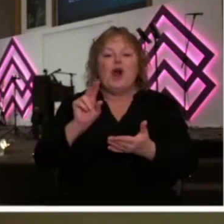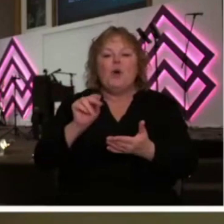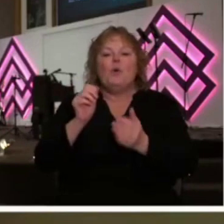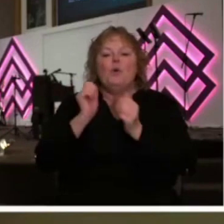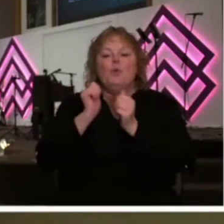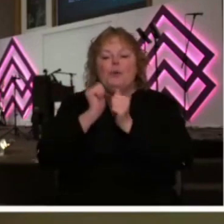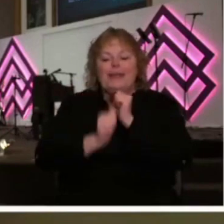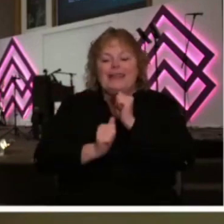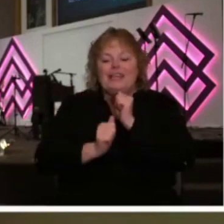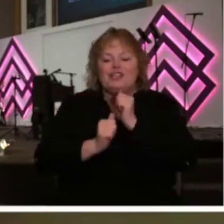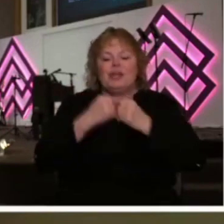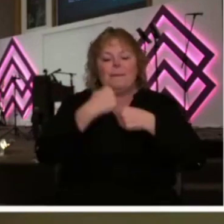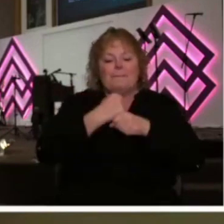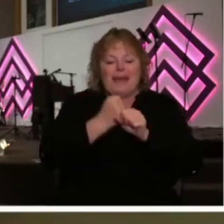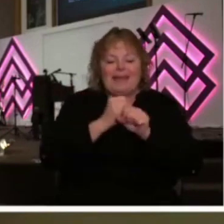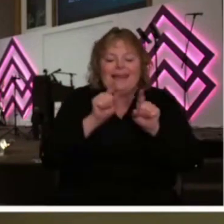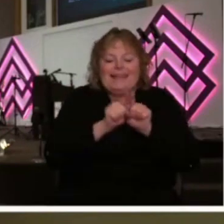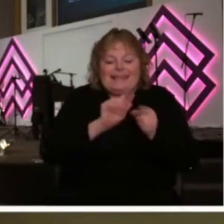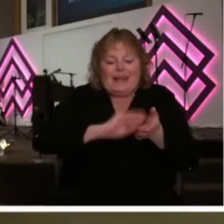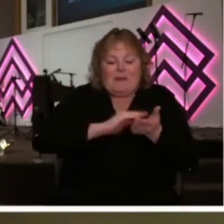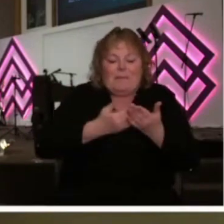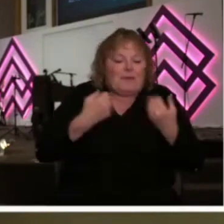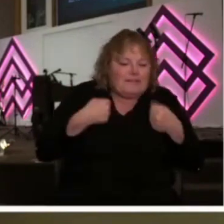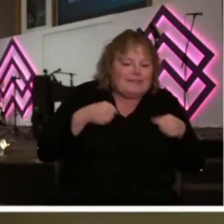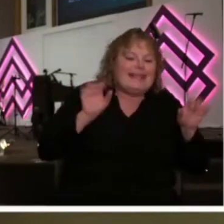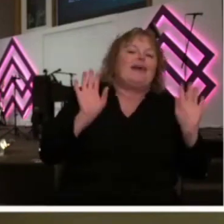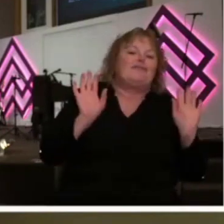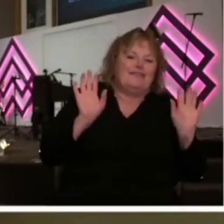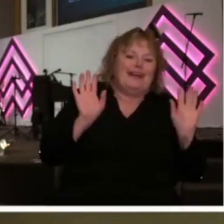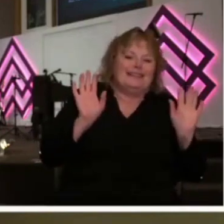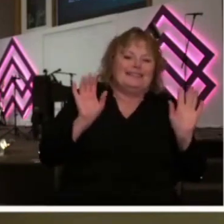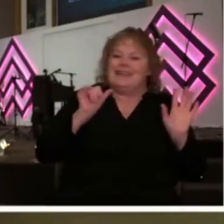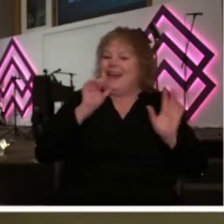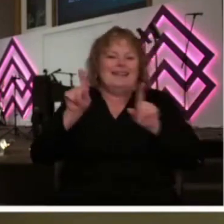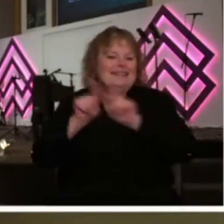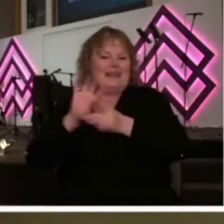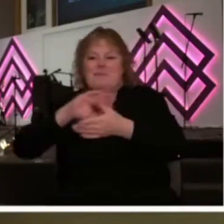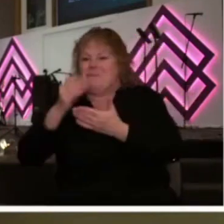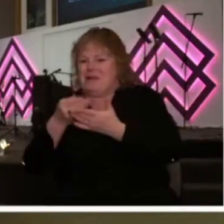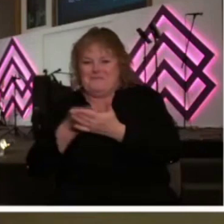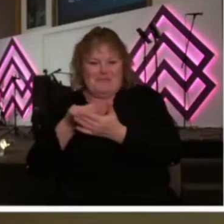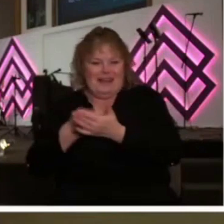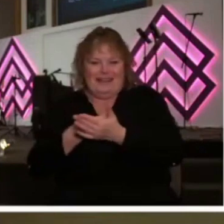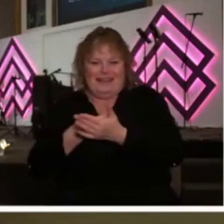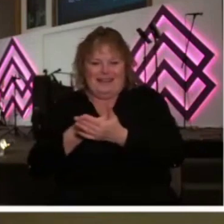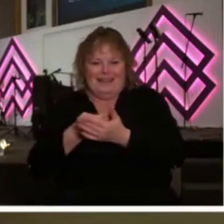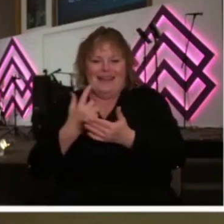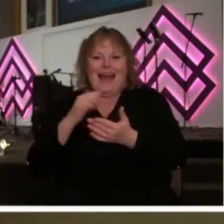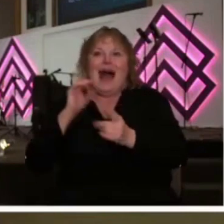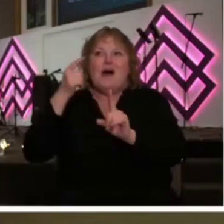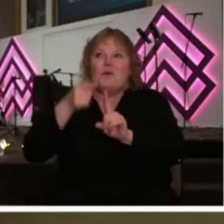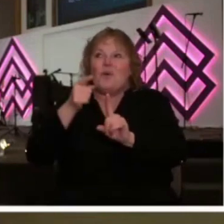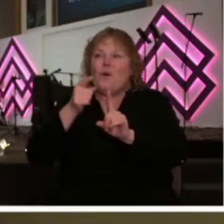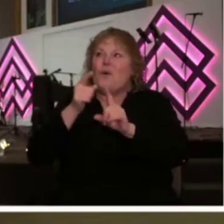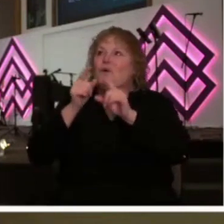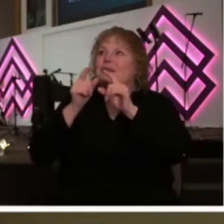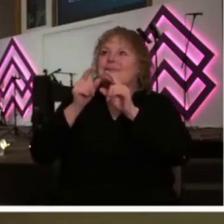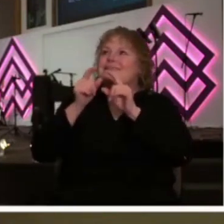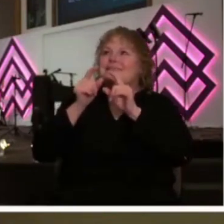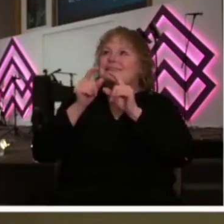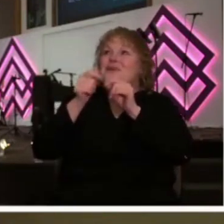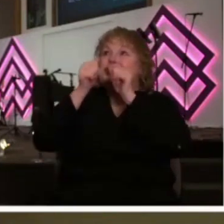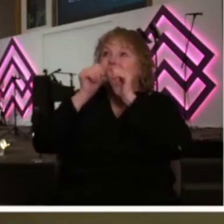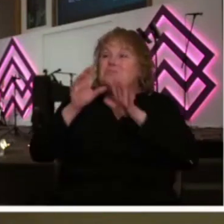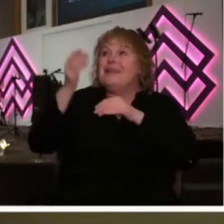gifts. So 100% of us are going to love Jesus with all our heart and bless the world with all we've got. For the